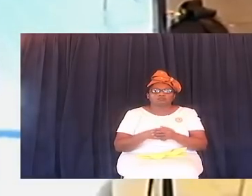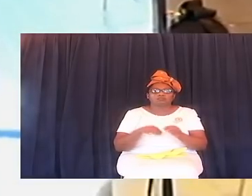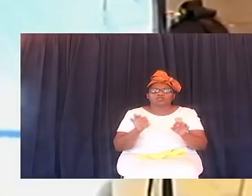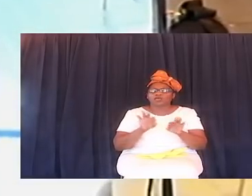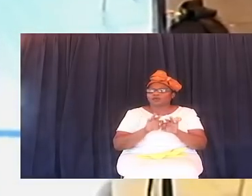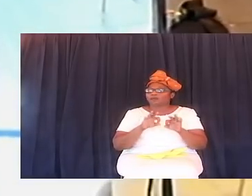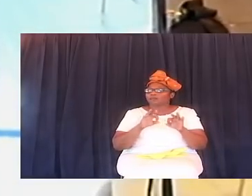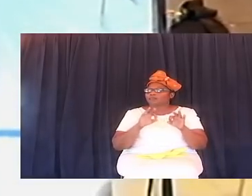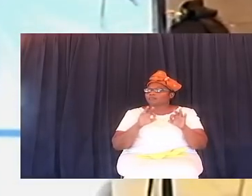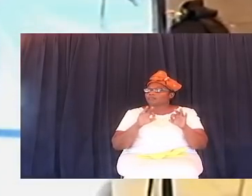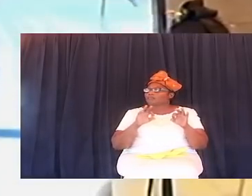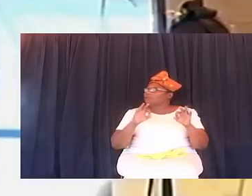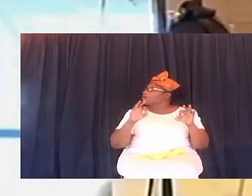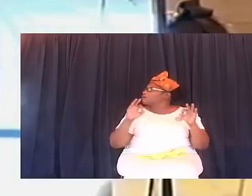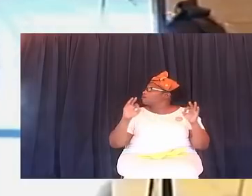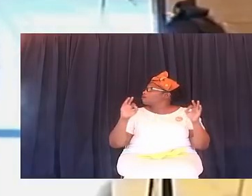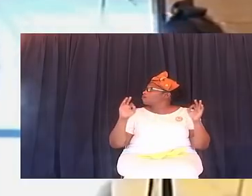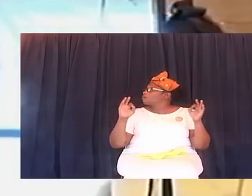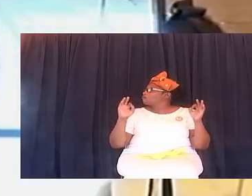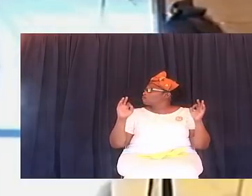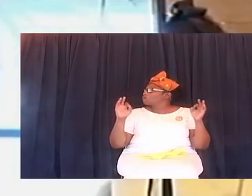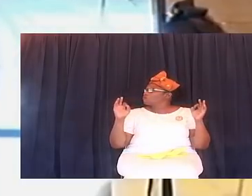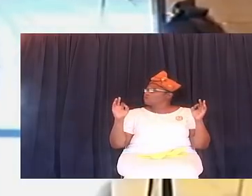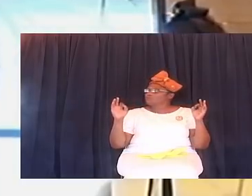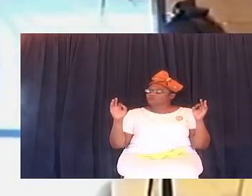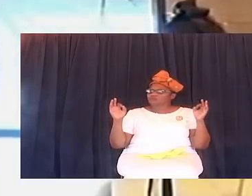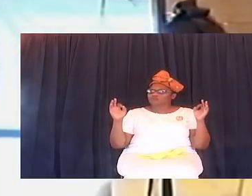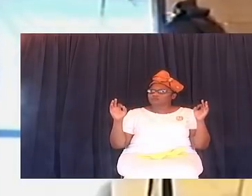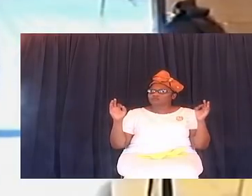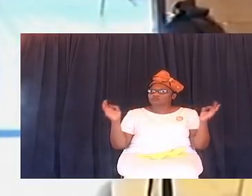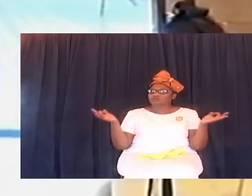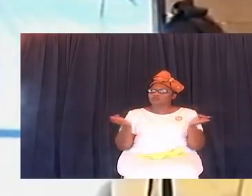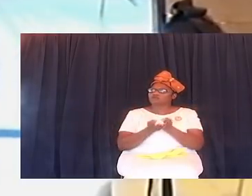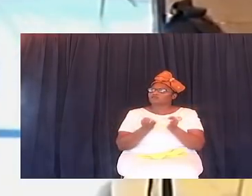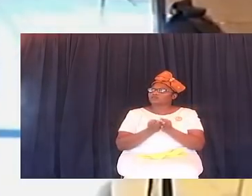All the family members or daughters here.